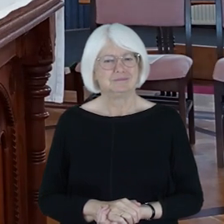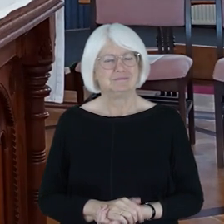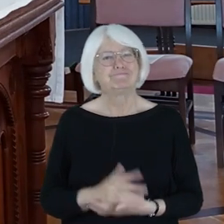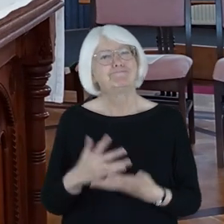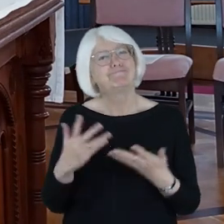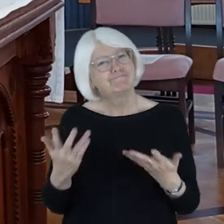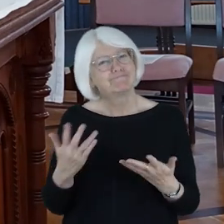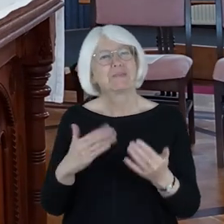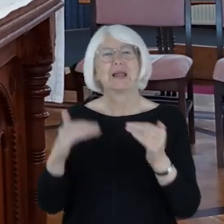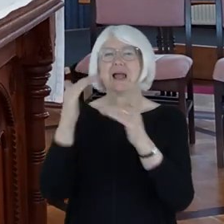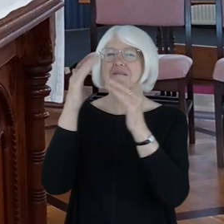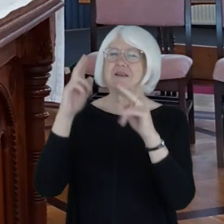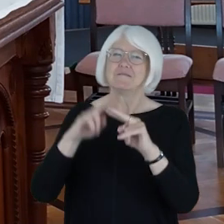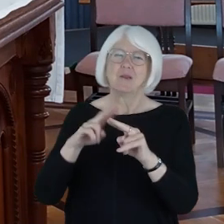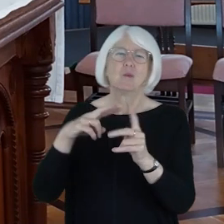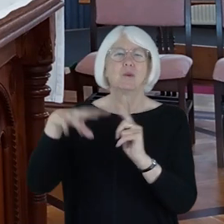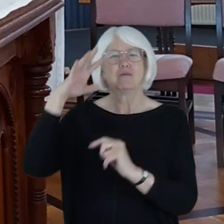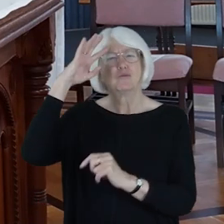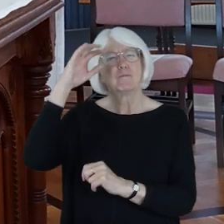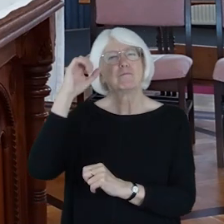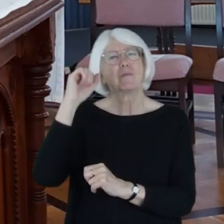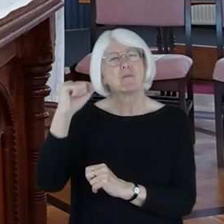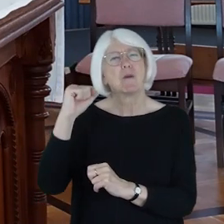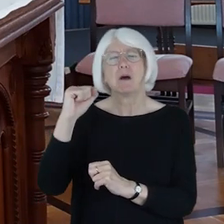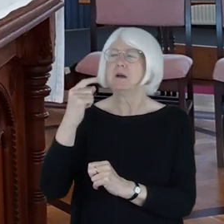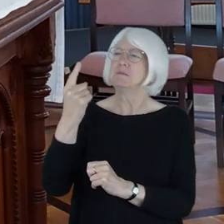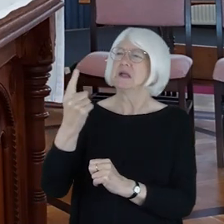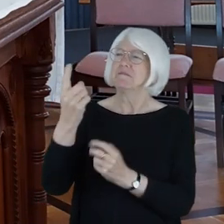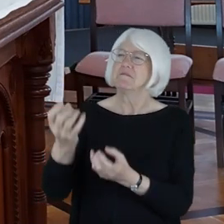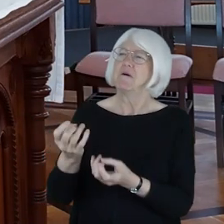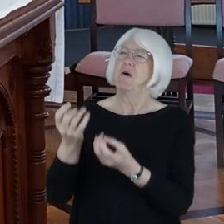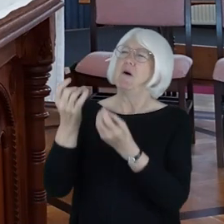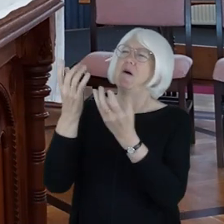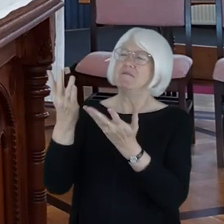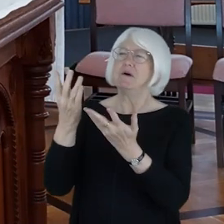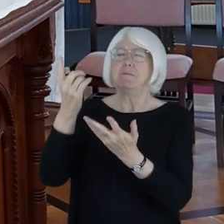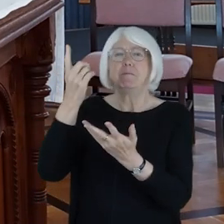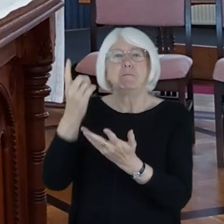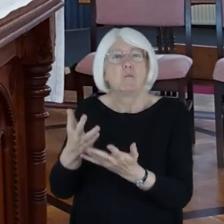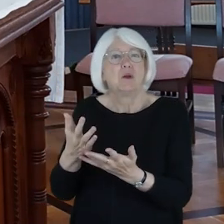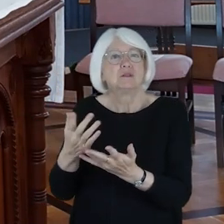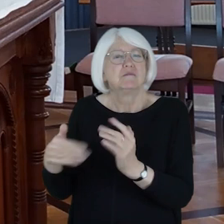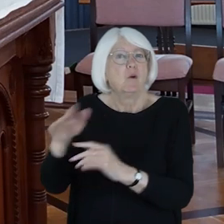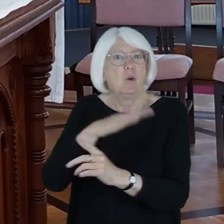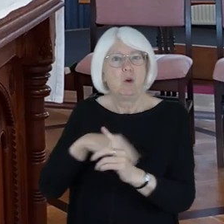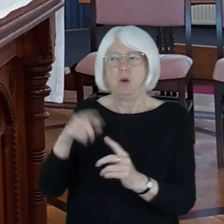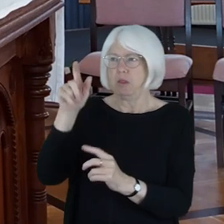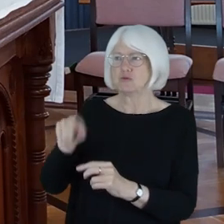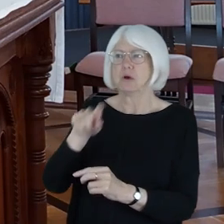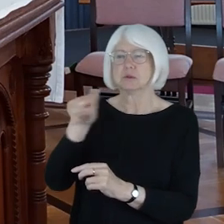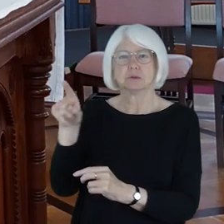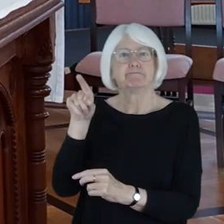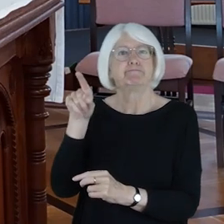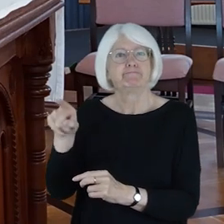Therefore, Heavenly Father, we remember his offering of himself, made once for all upon the cross. We proclaim his